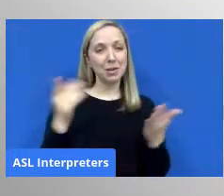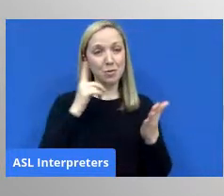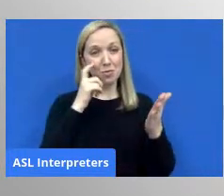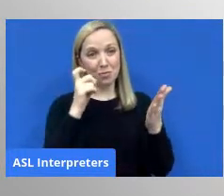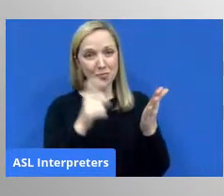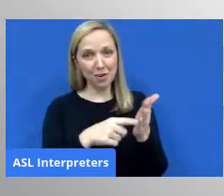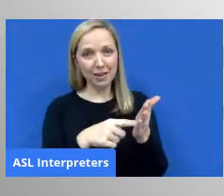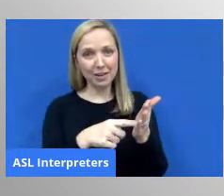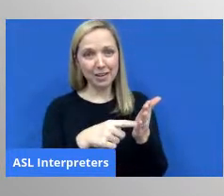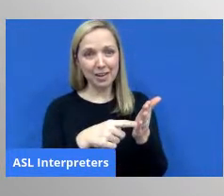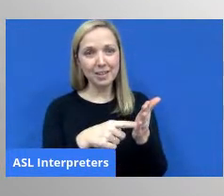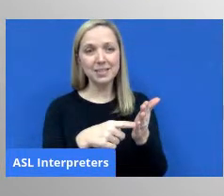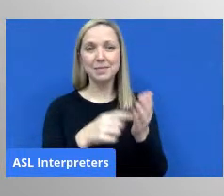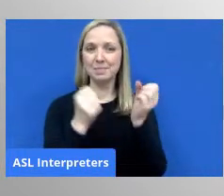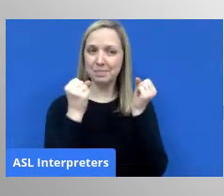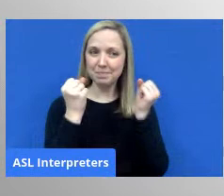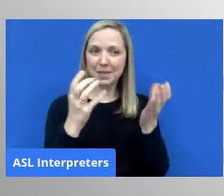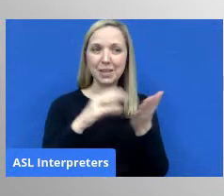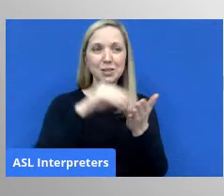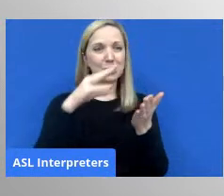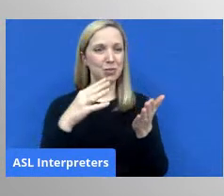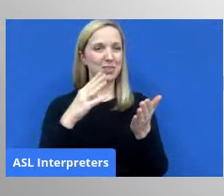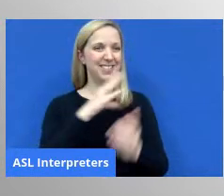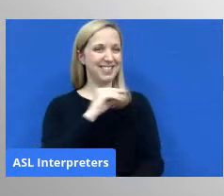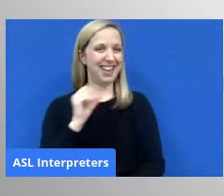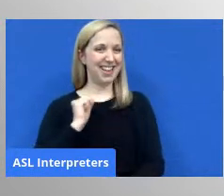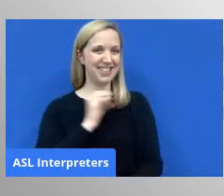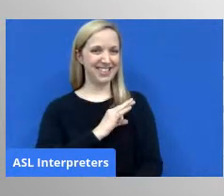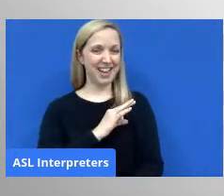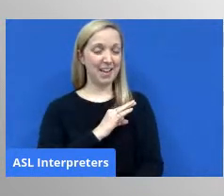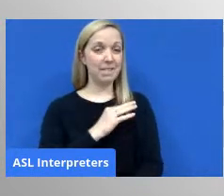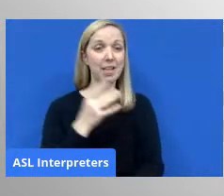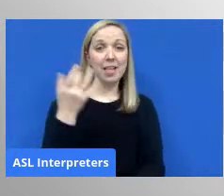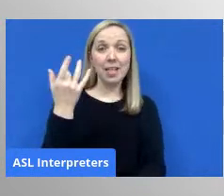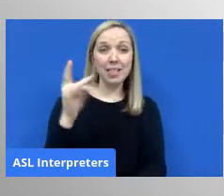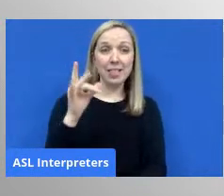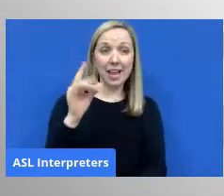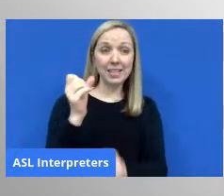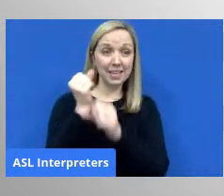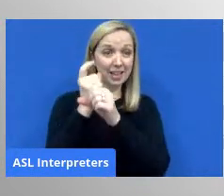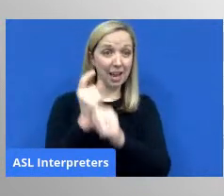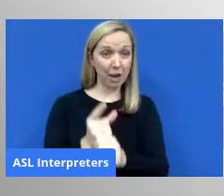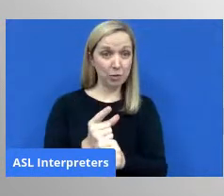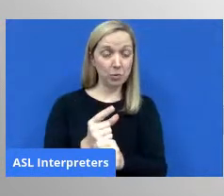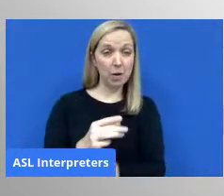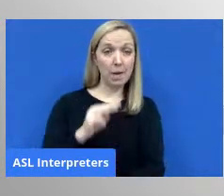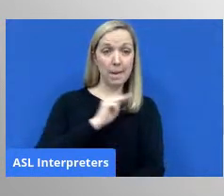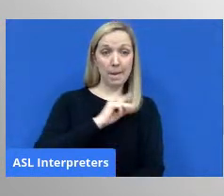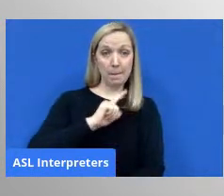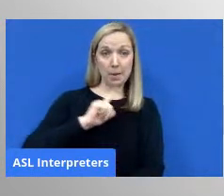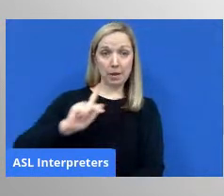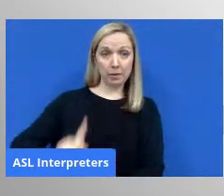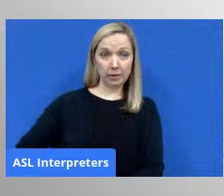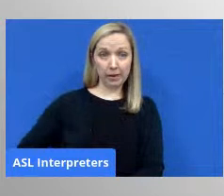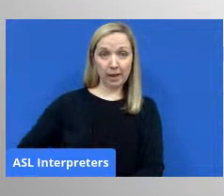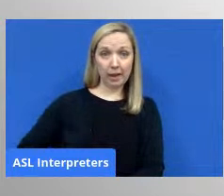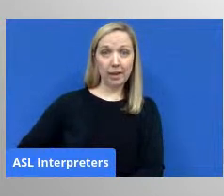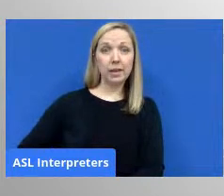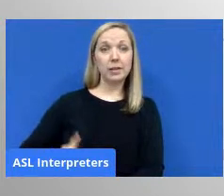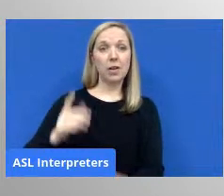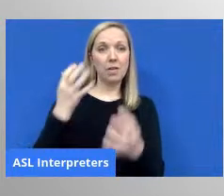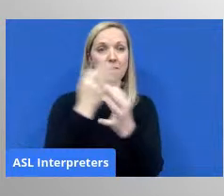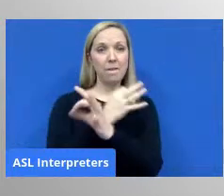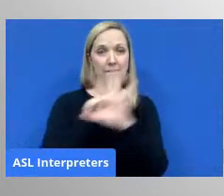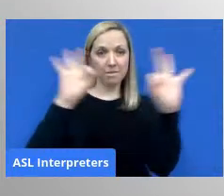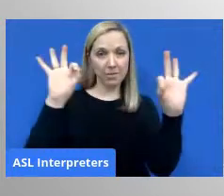celebrate our students and our staff. The 18th annual Martin Luther King Jr. Freedom Breakfast, hosted by the